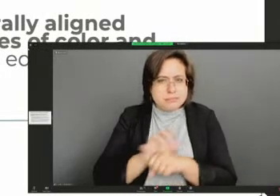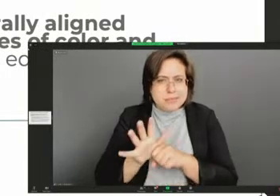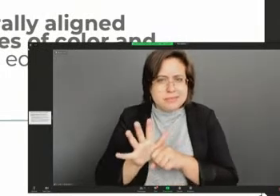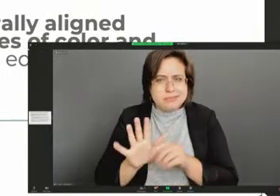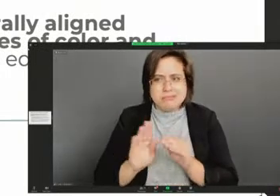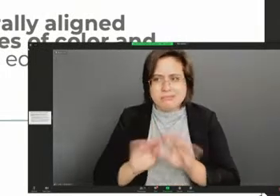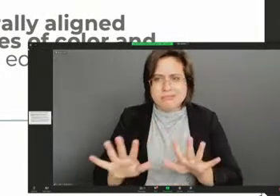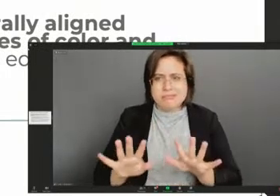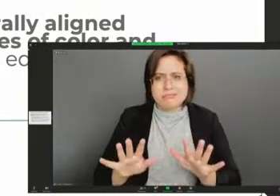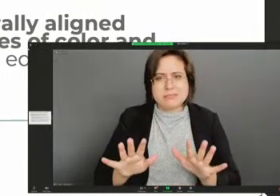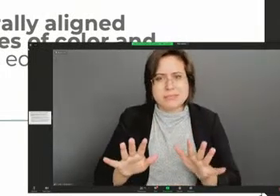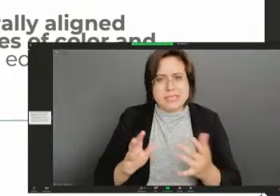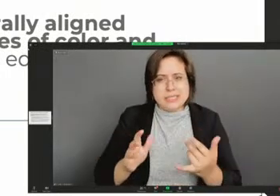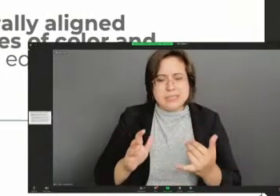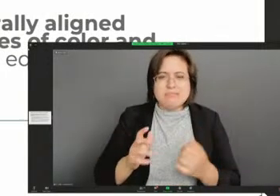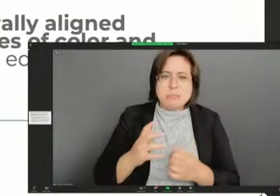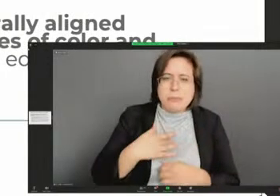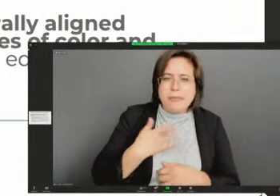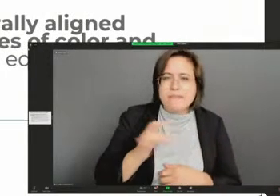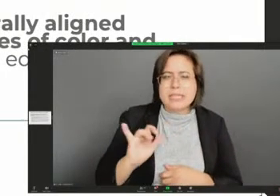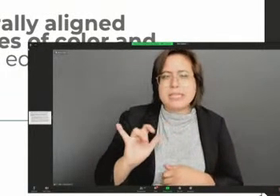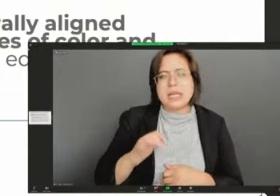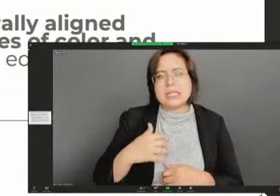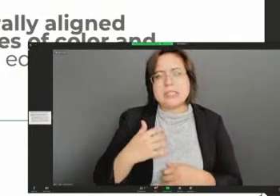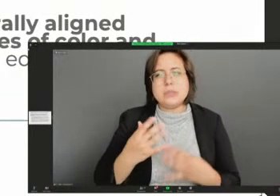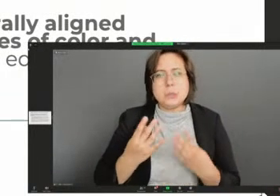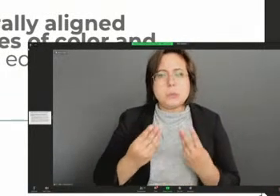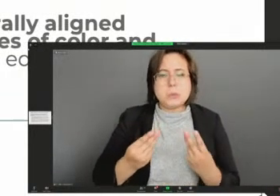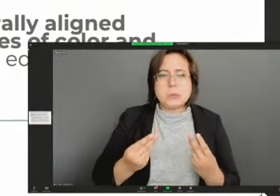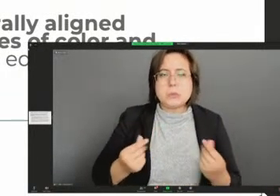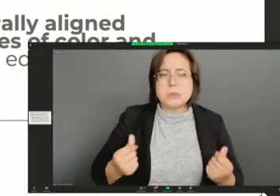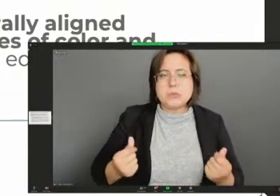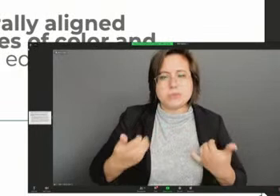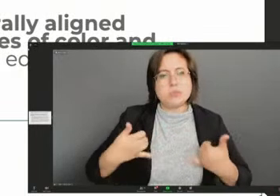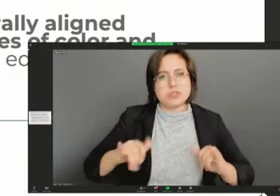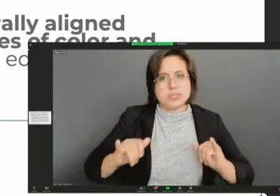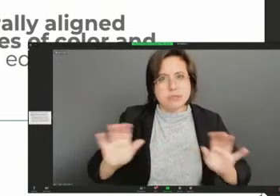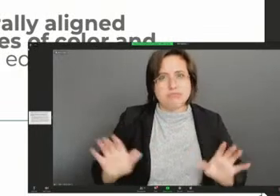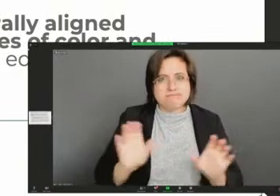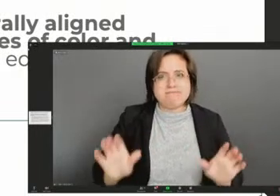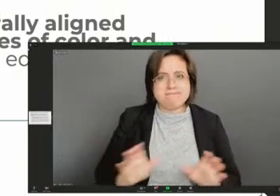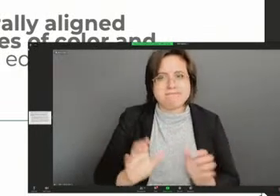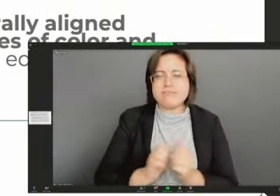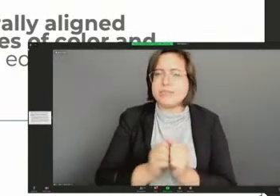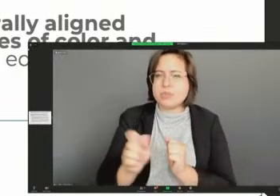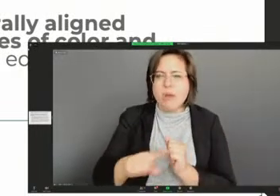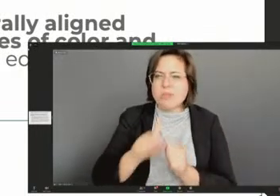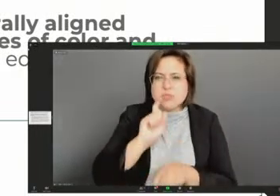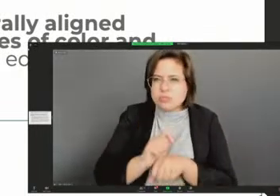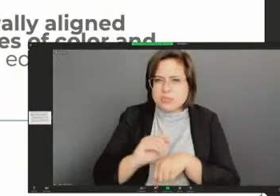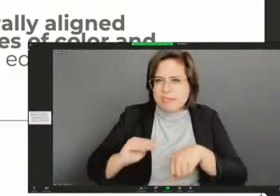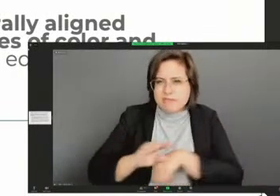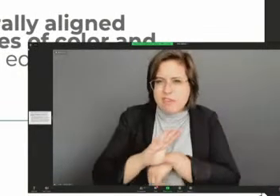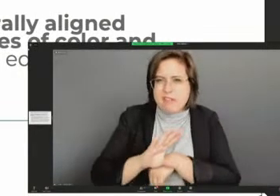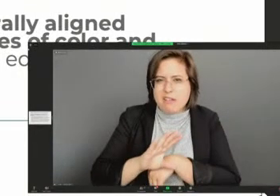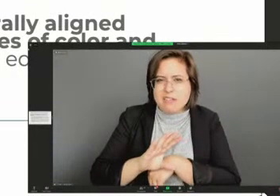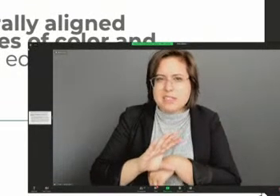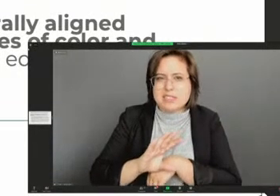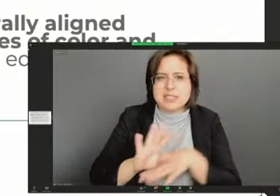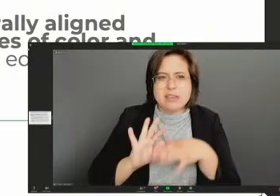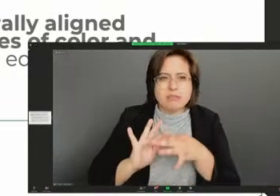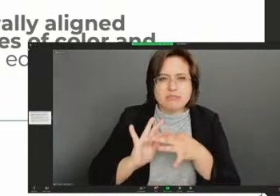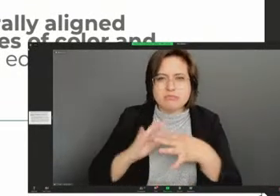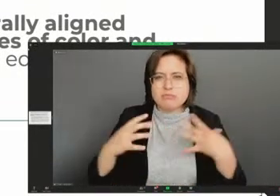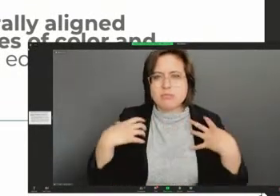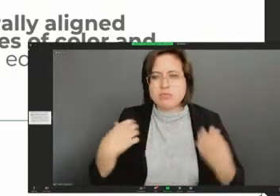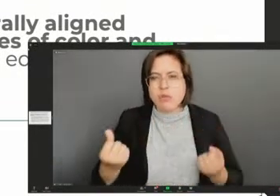of the woods, we are equally doing recovery efforts. So how would they actually advise in terms of the